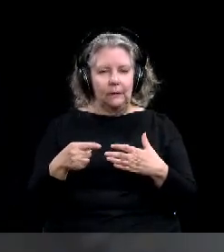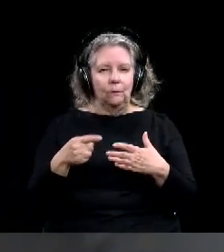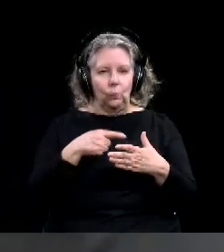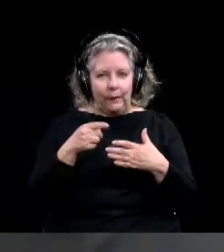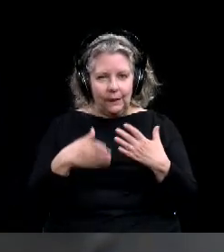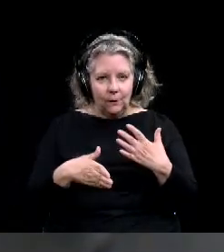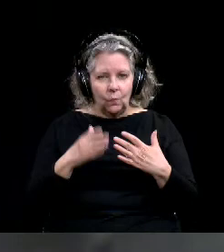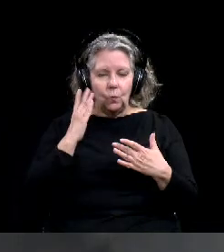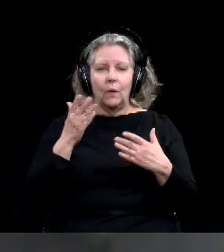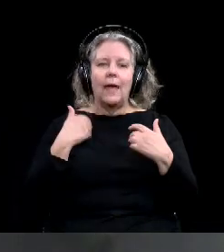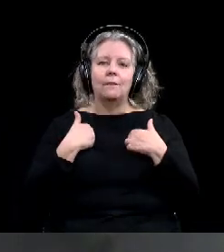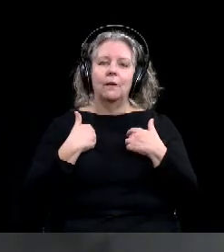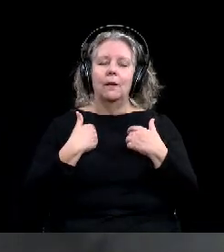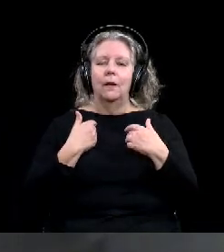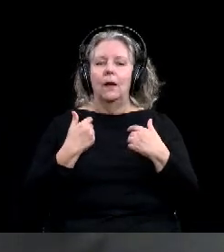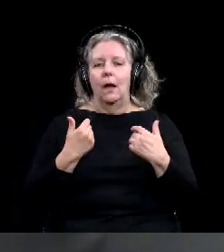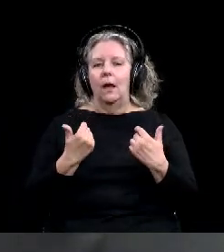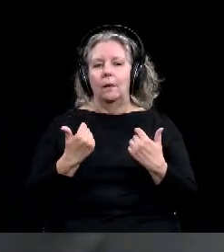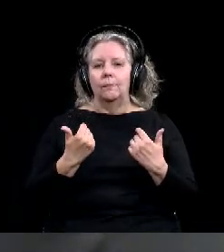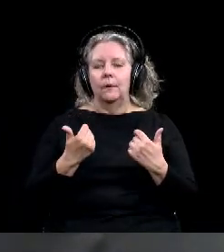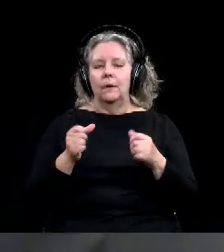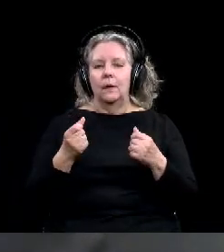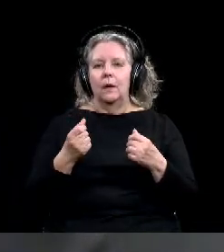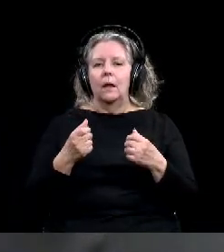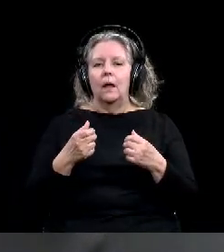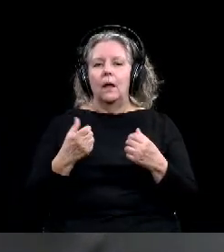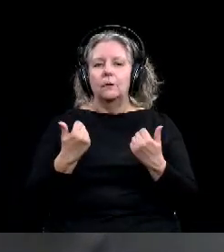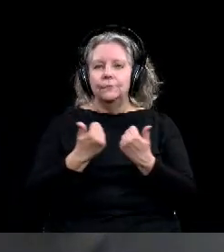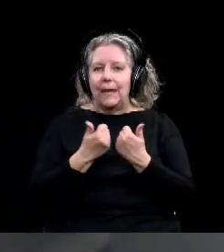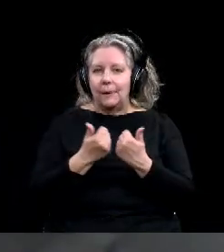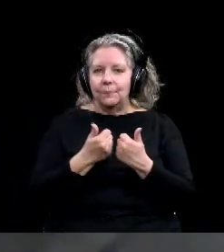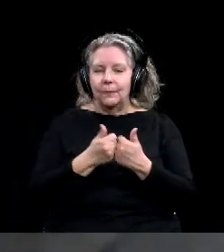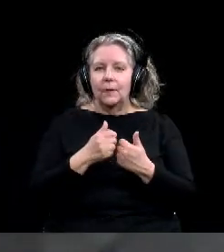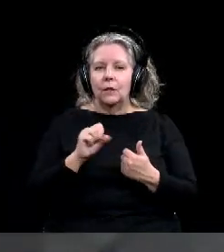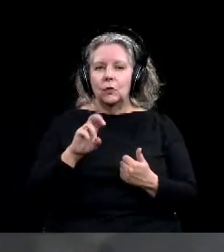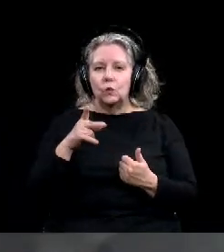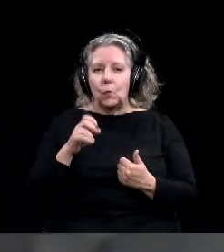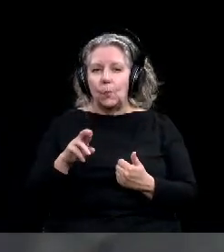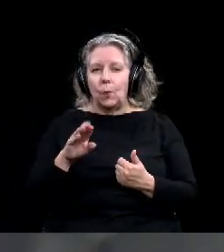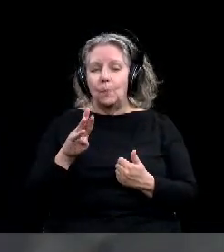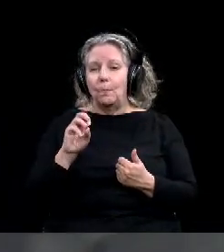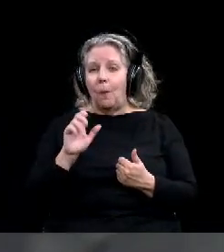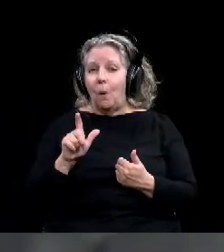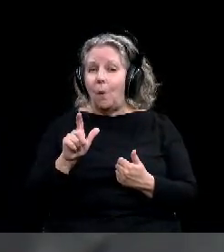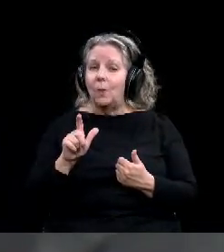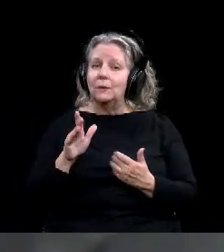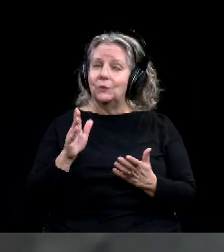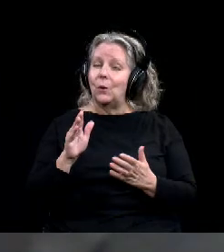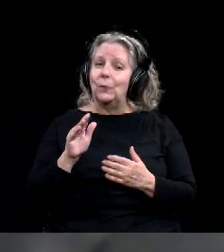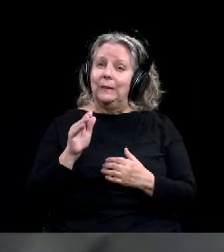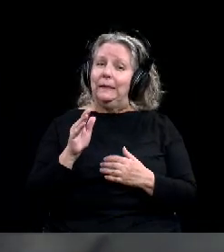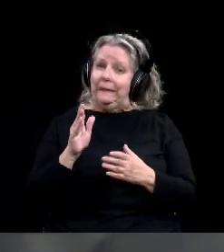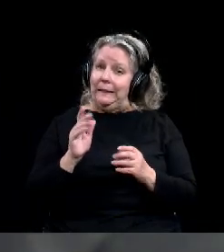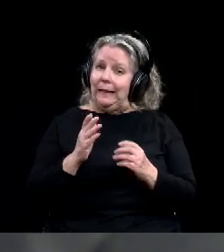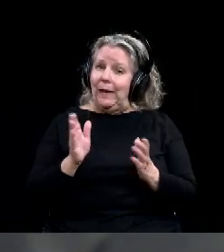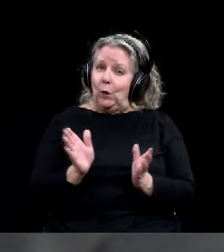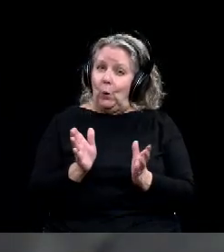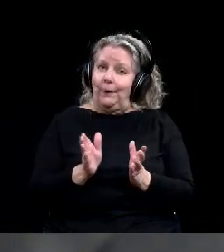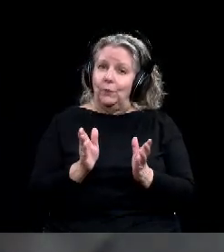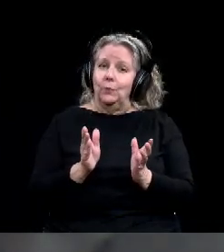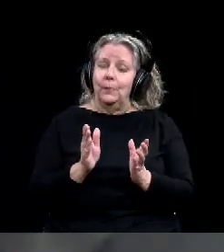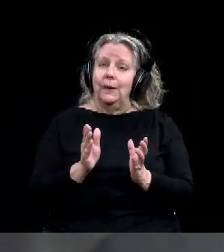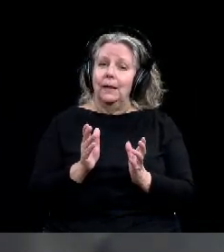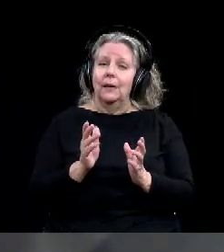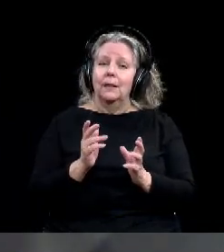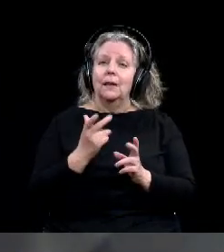request you to do not get carried away with the positive, especially with the event coming in this weekend, and continue social distancing, hand